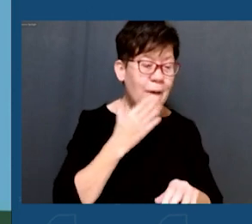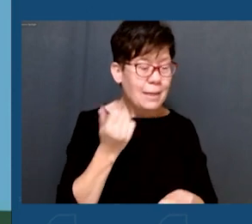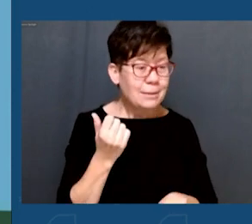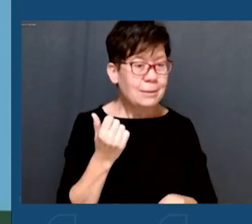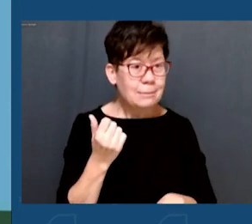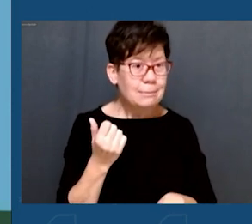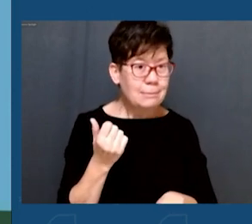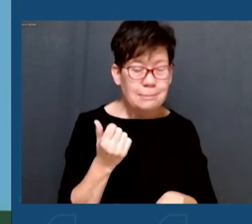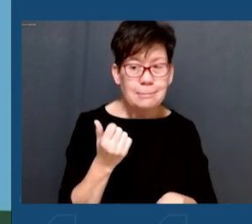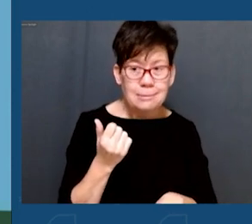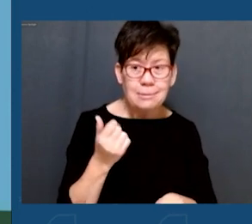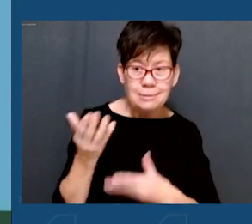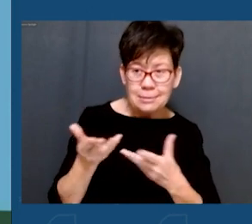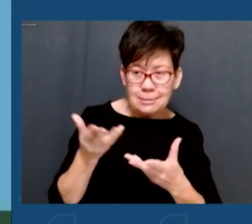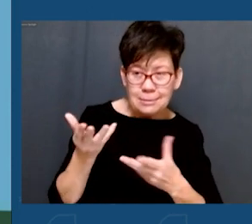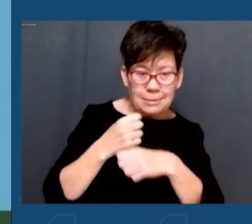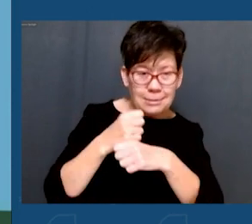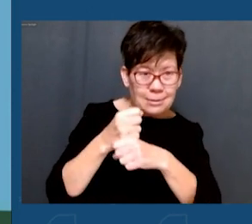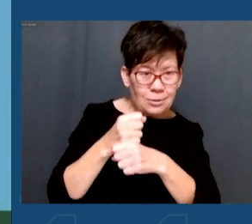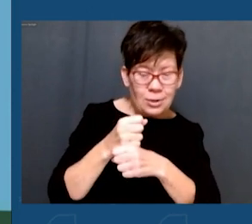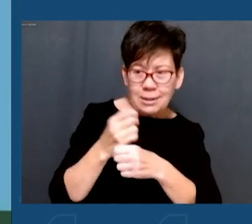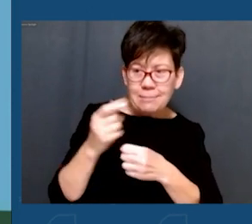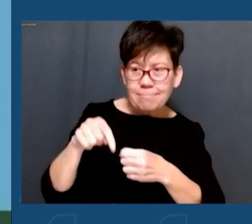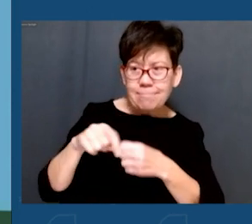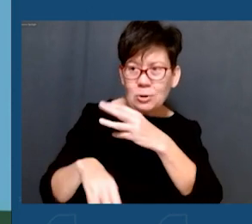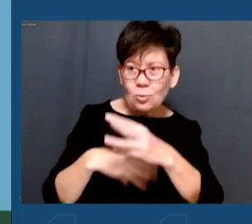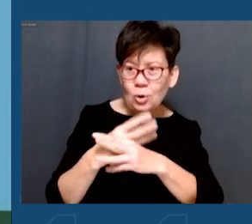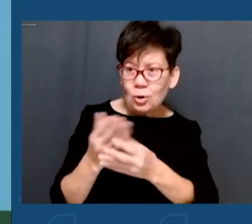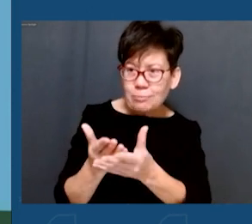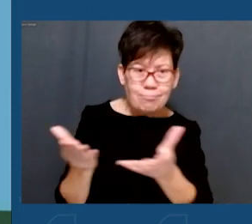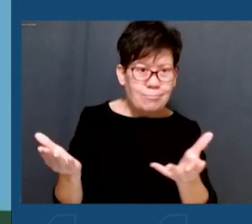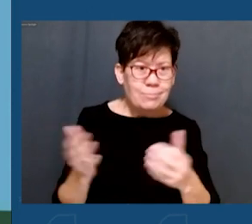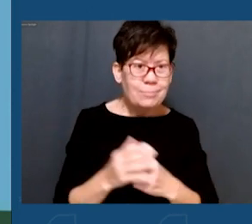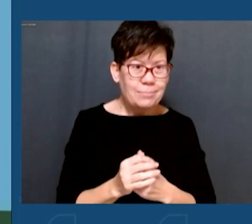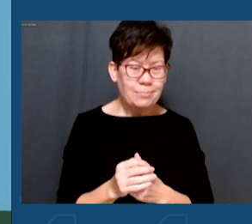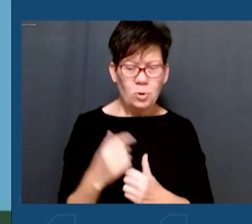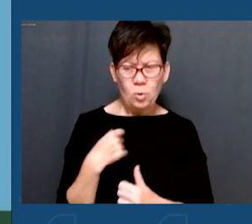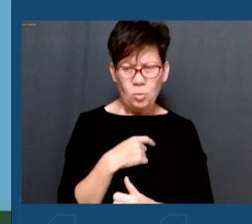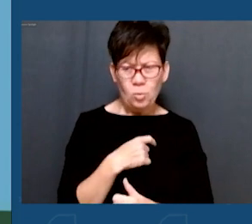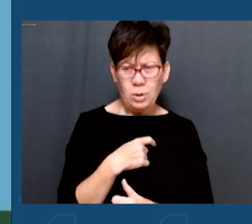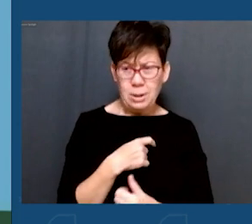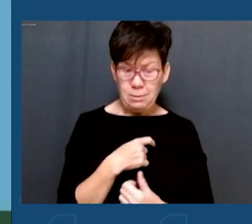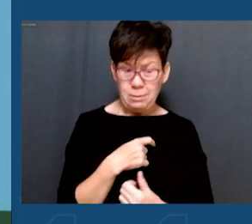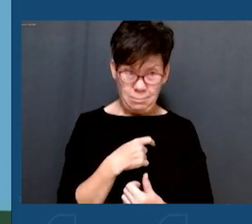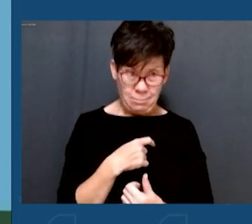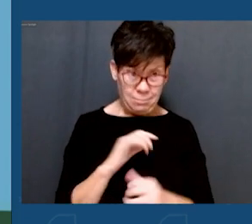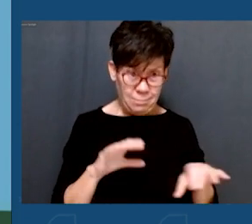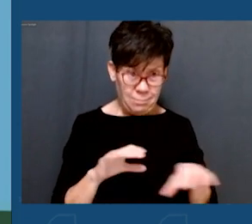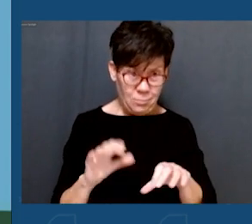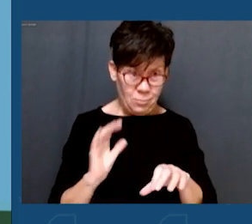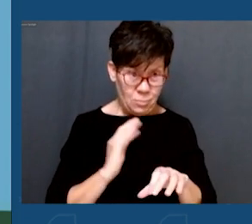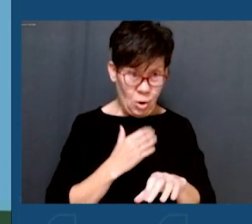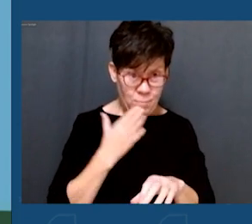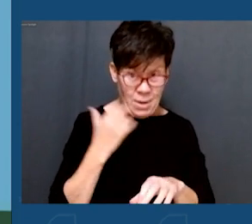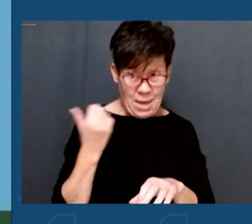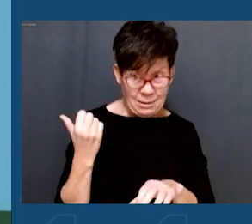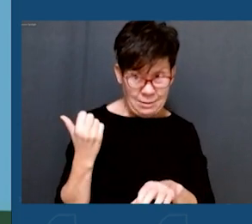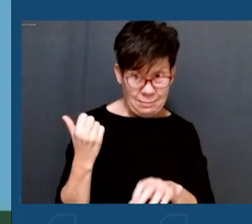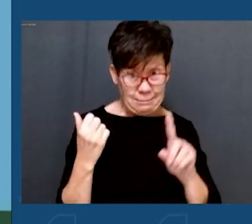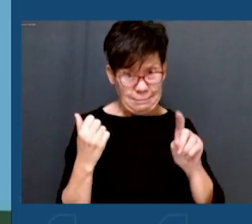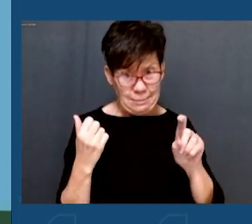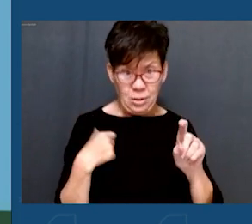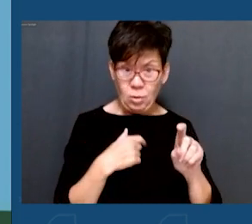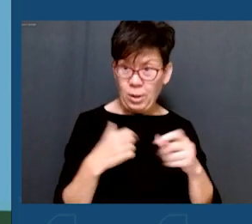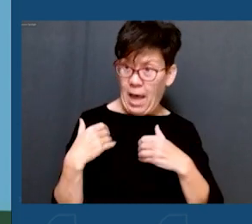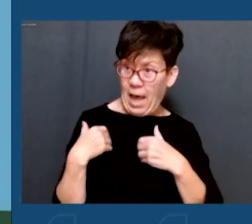to create this world. Are we doing our best? Are we doing our best with what we have to